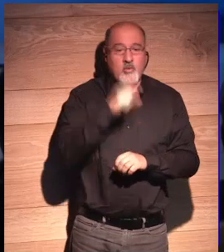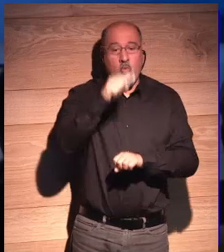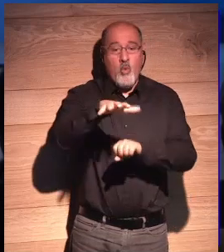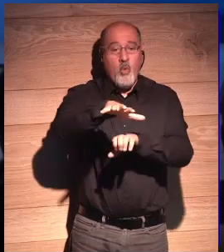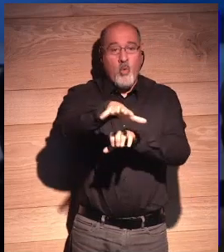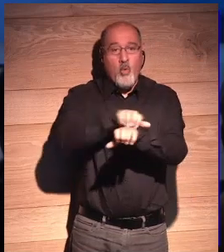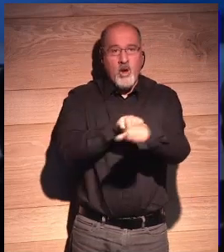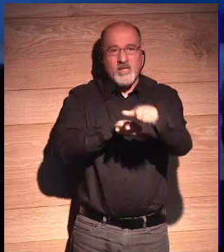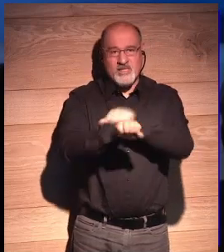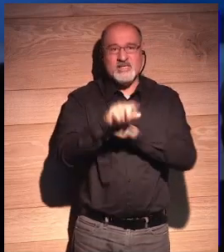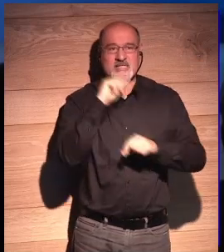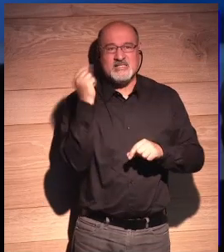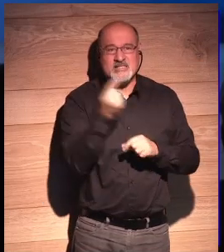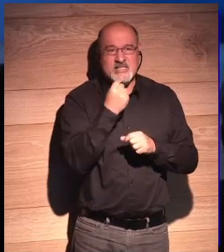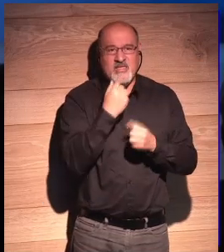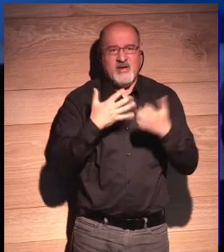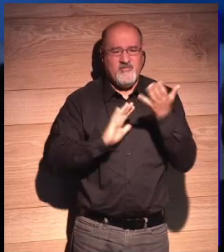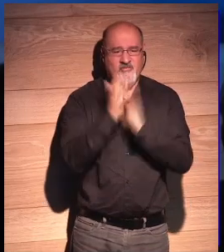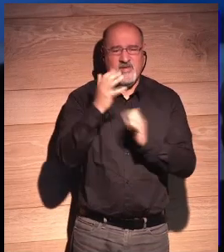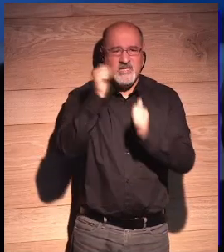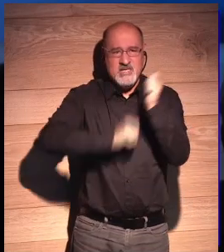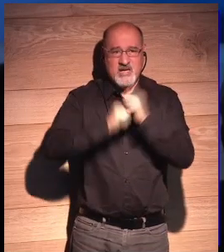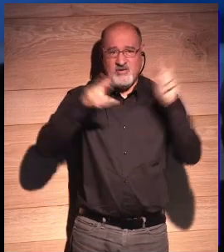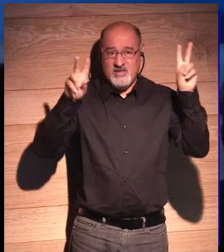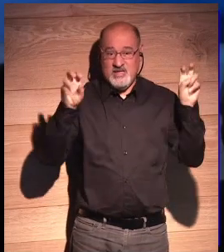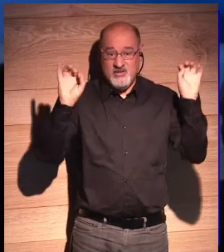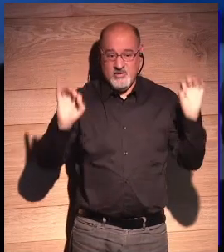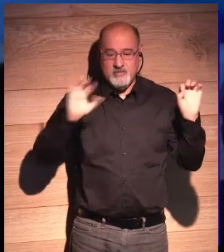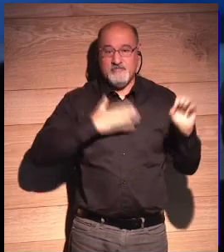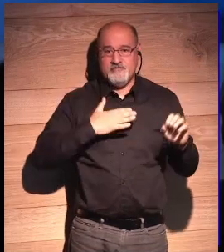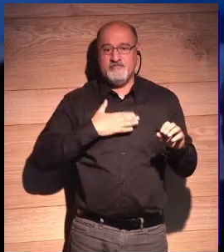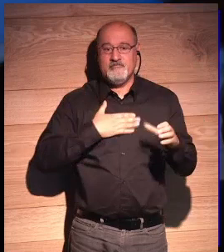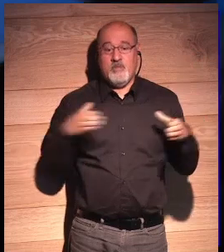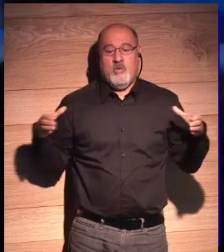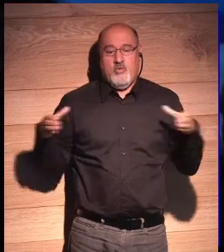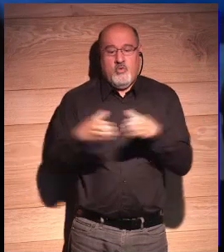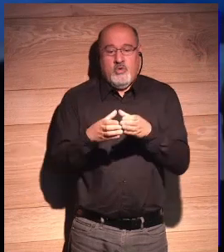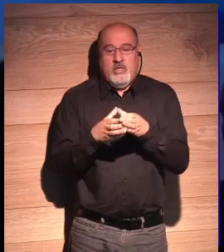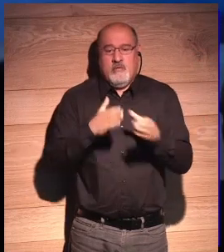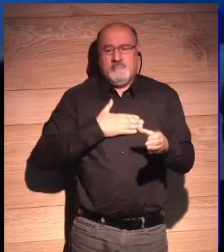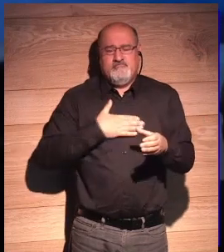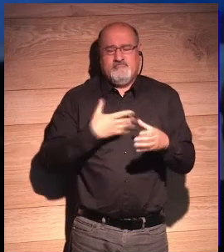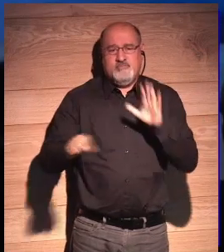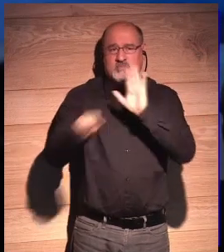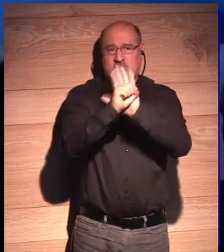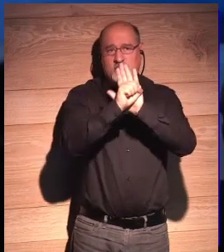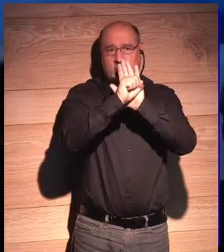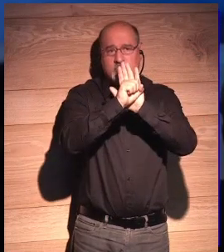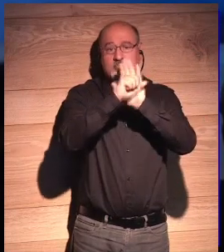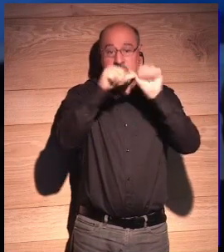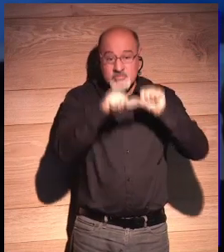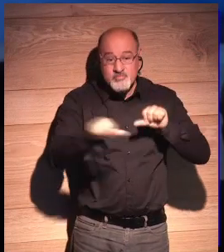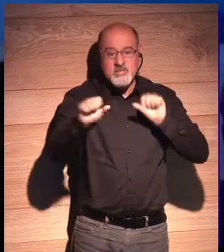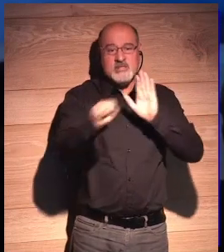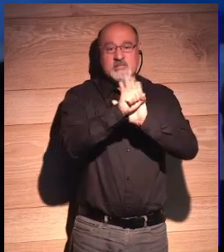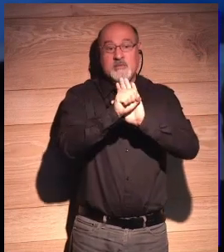like a velvet glove casting iron without knowing the author and without knowing what I had in my hands. And my community,